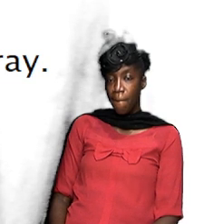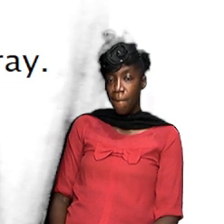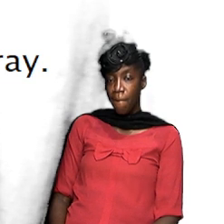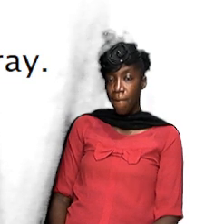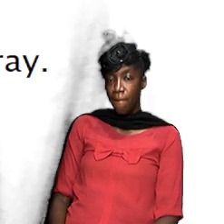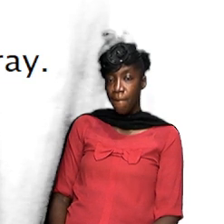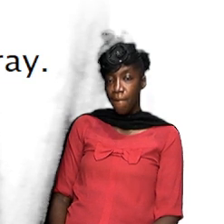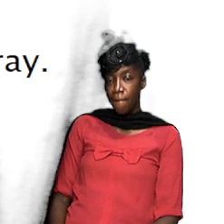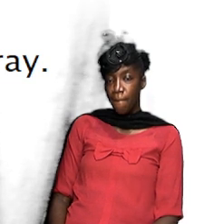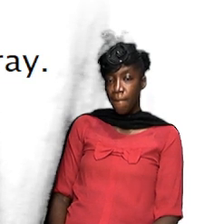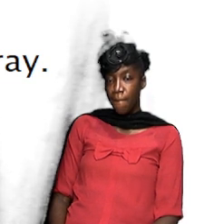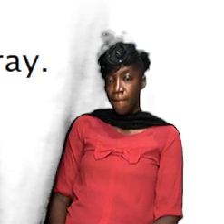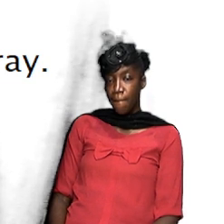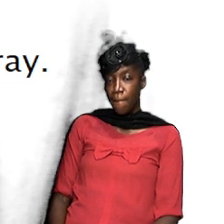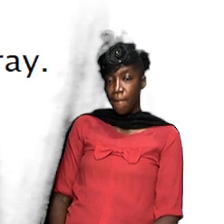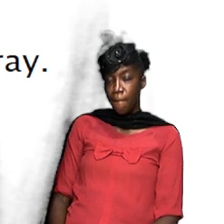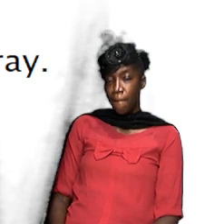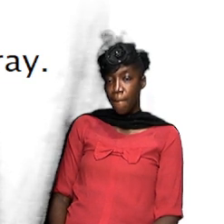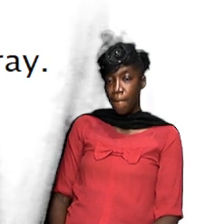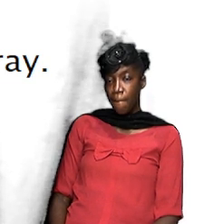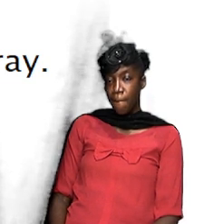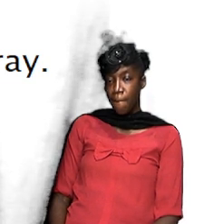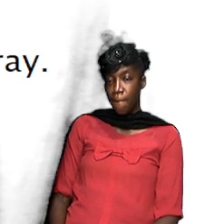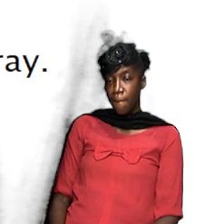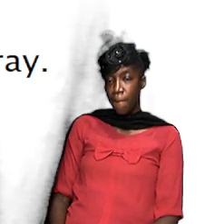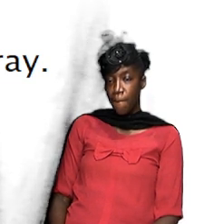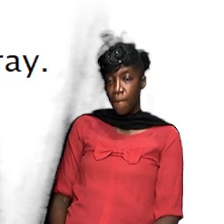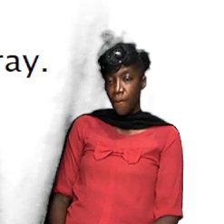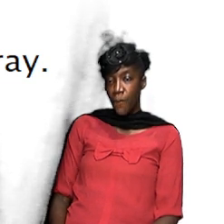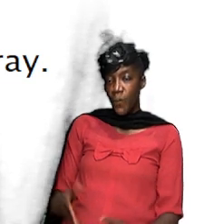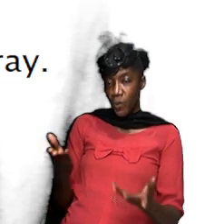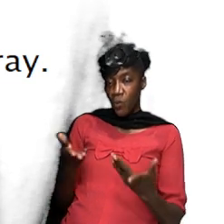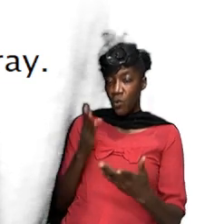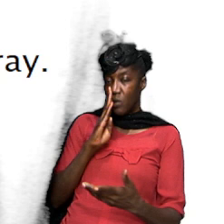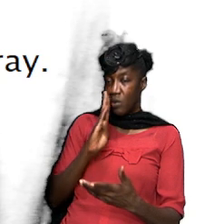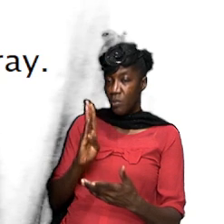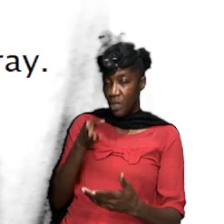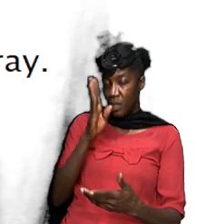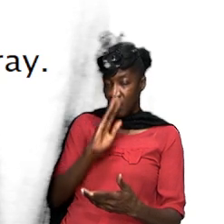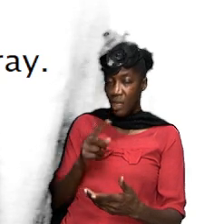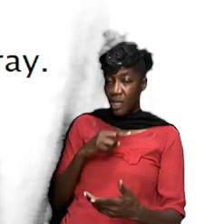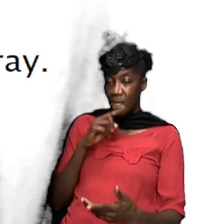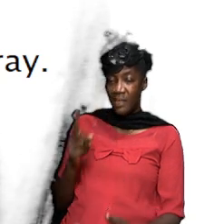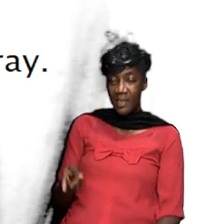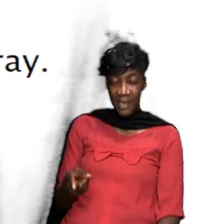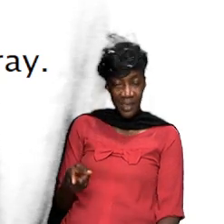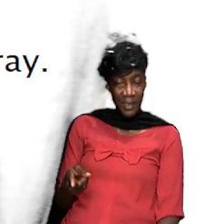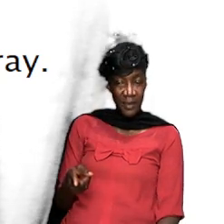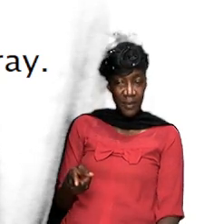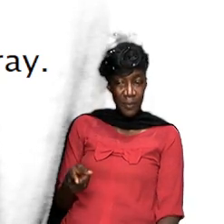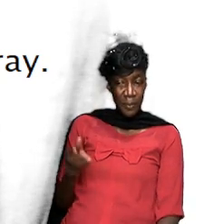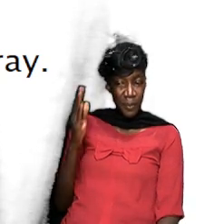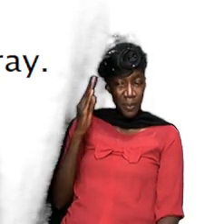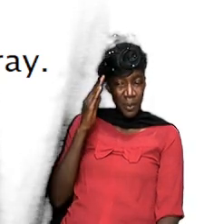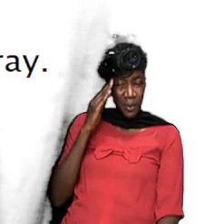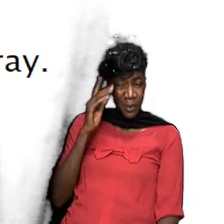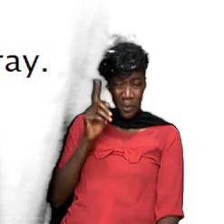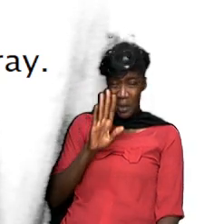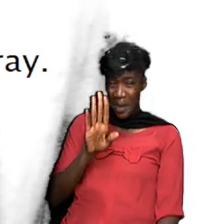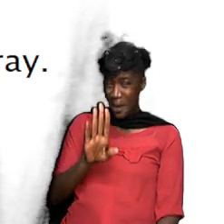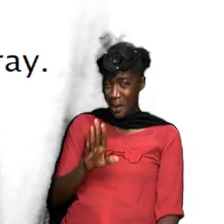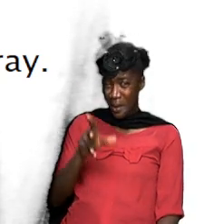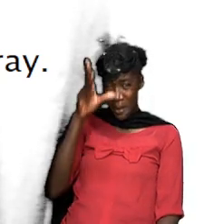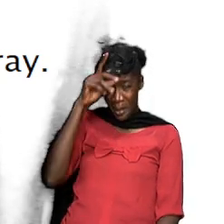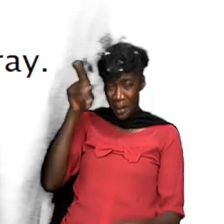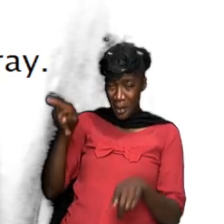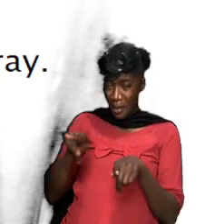I want it to be where God said, look here, I know where Brother Bailey's heart is, because